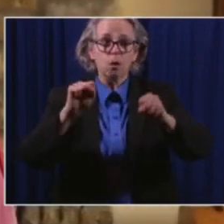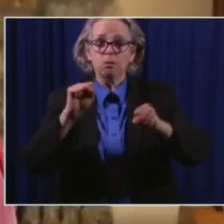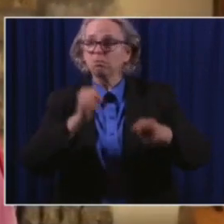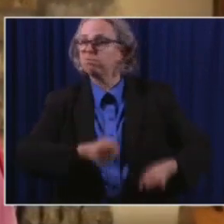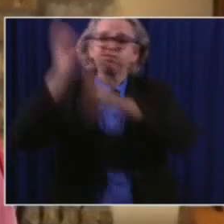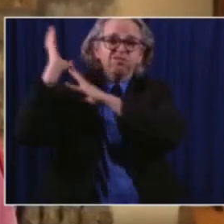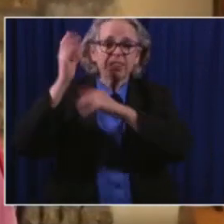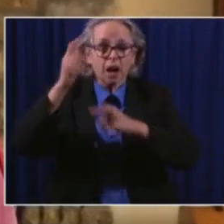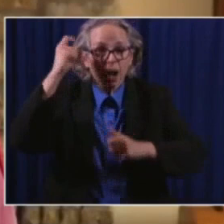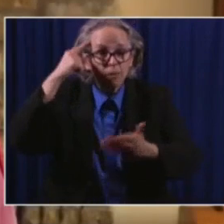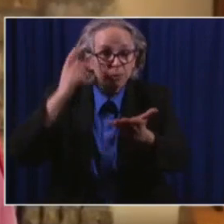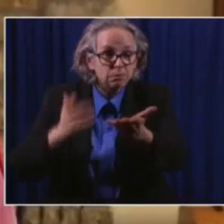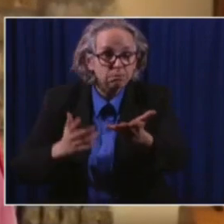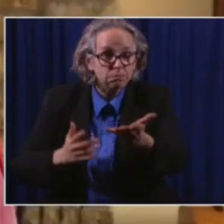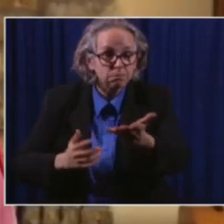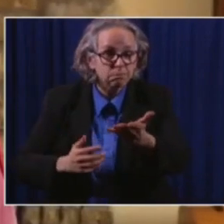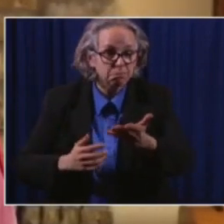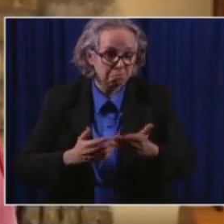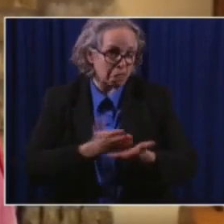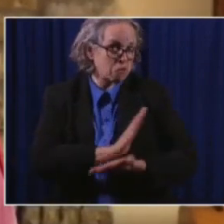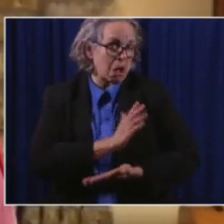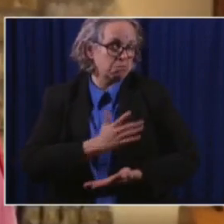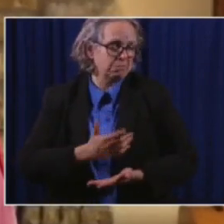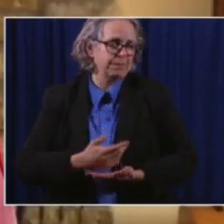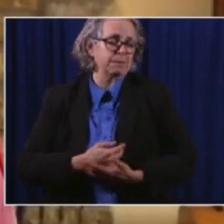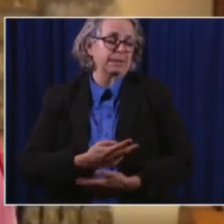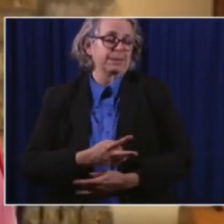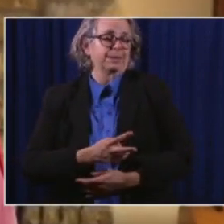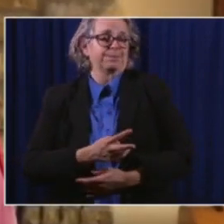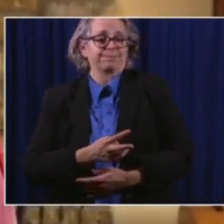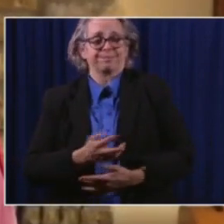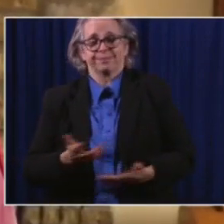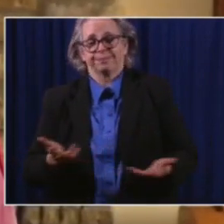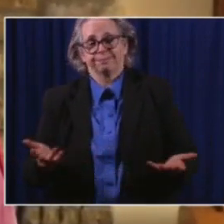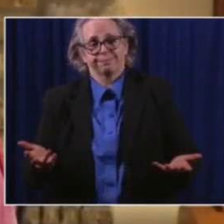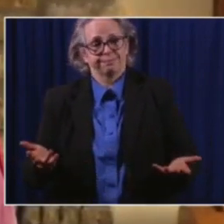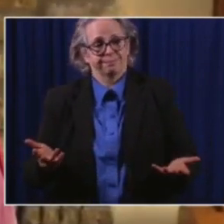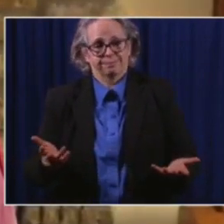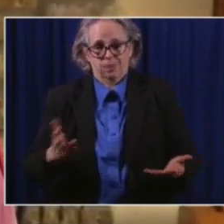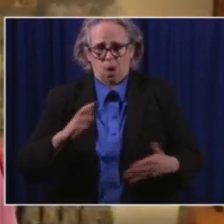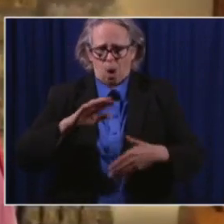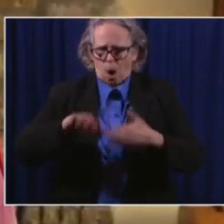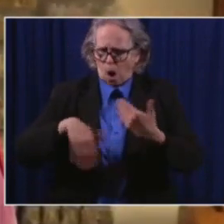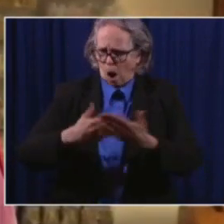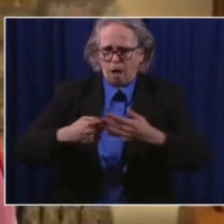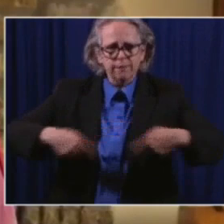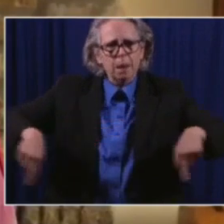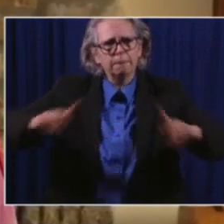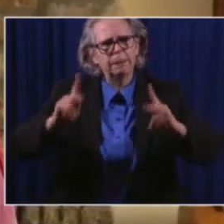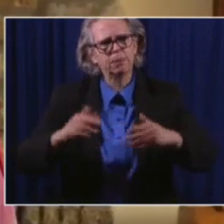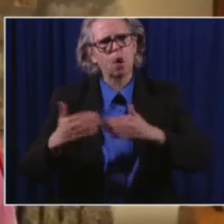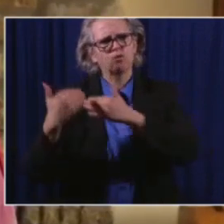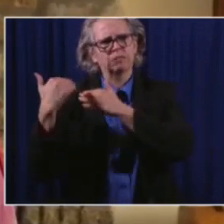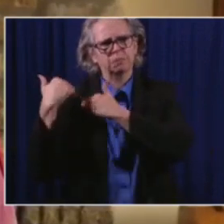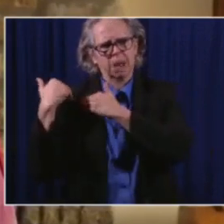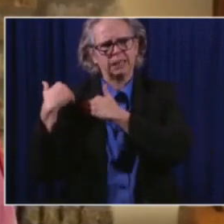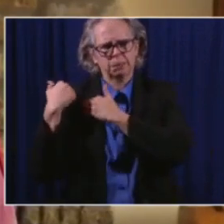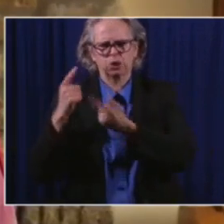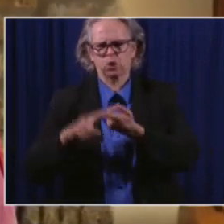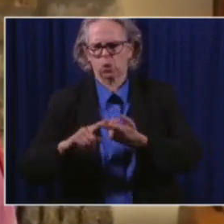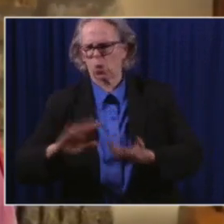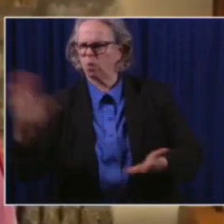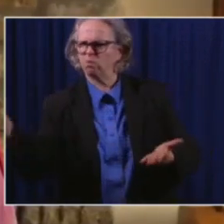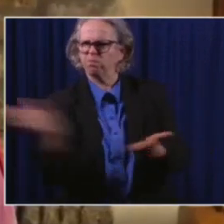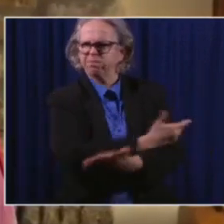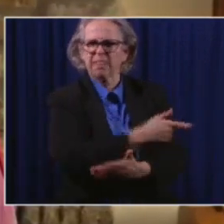one form or the other. I think it's incumbent upon all of us to denounce that and say that's wrong. Whether that's coming from the left, whether it's